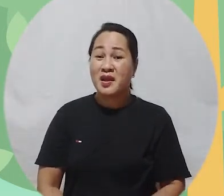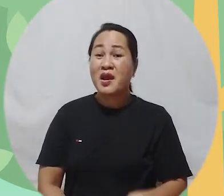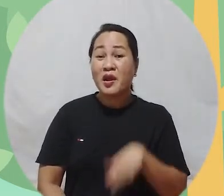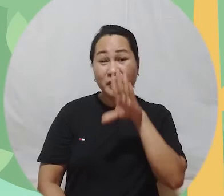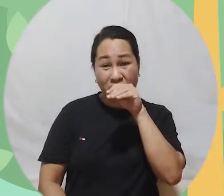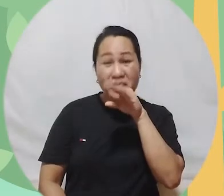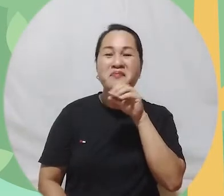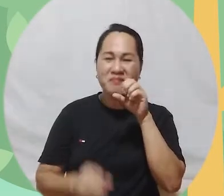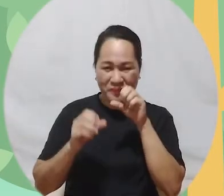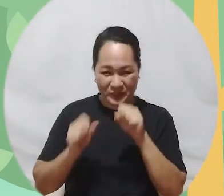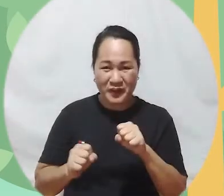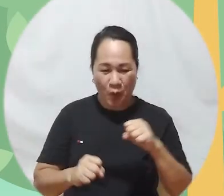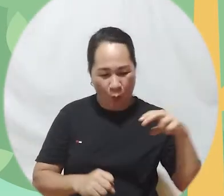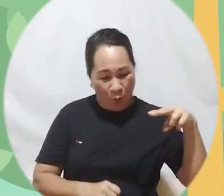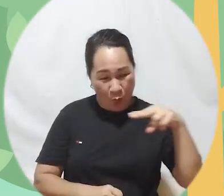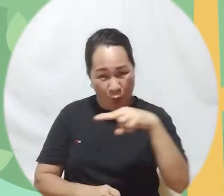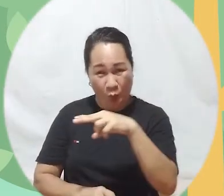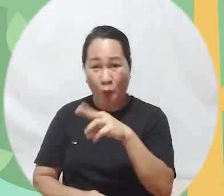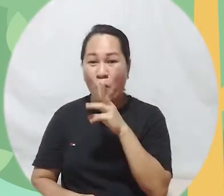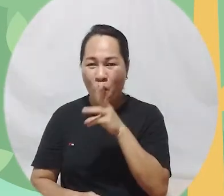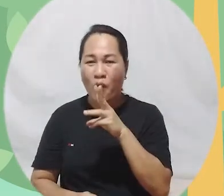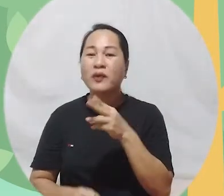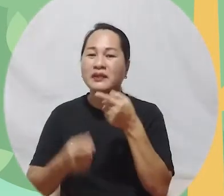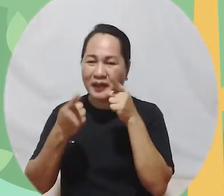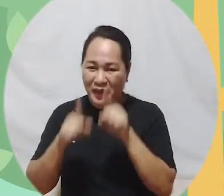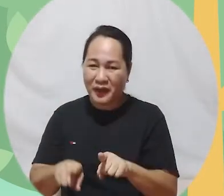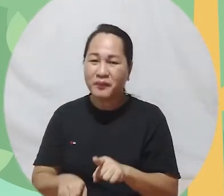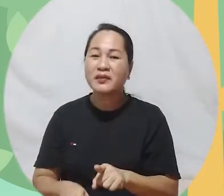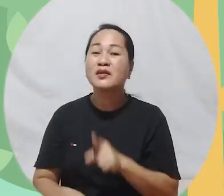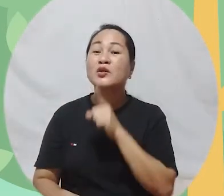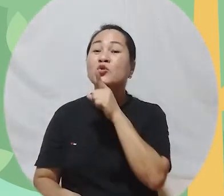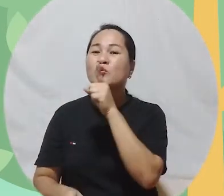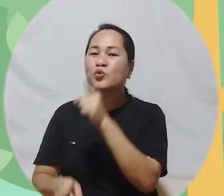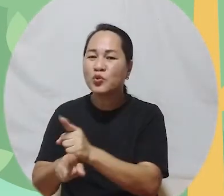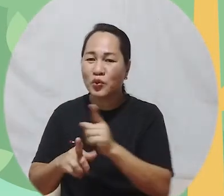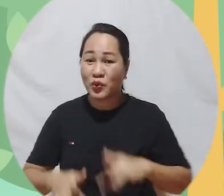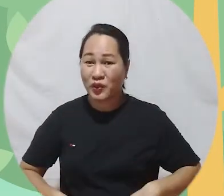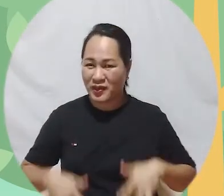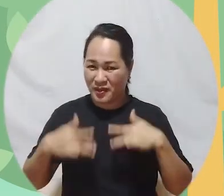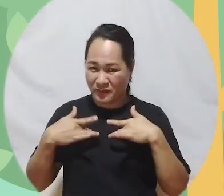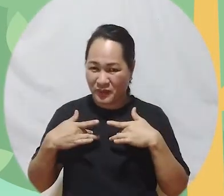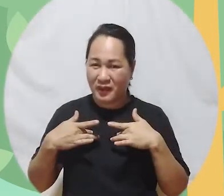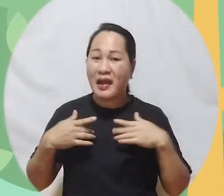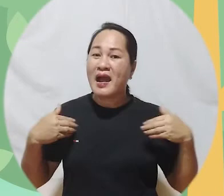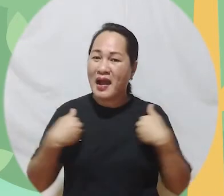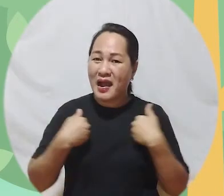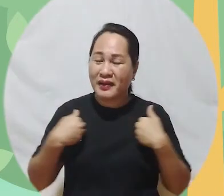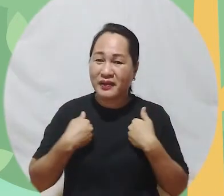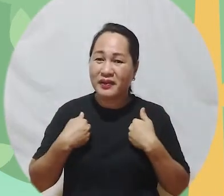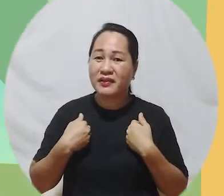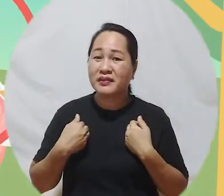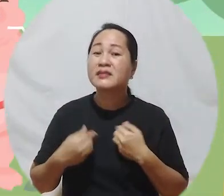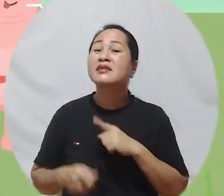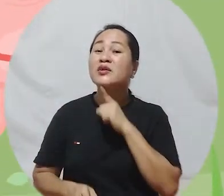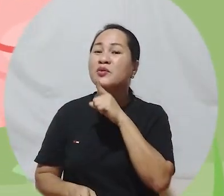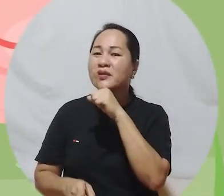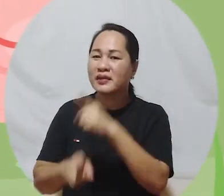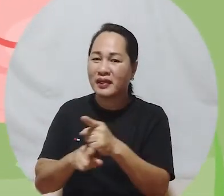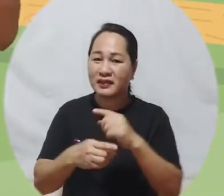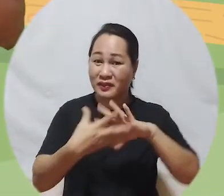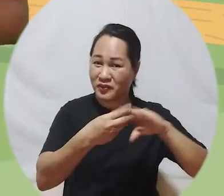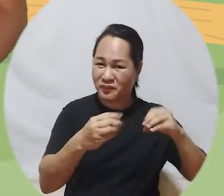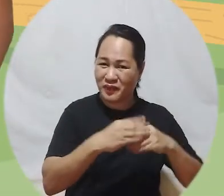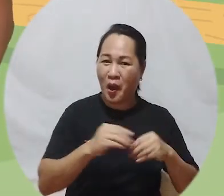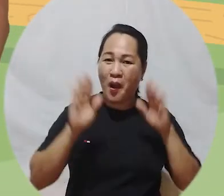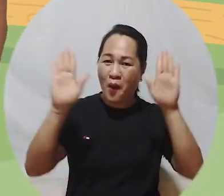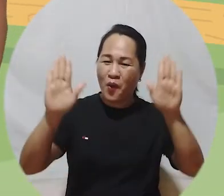Well, a duckling can really float on water. This can happen in real life, so this can be an animal in a reality